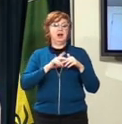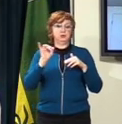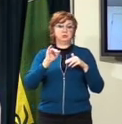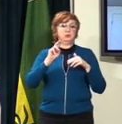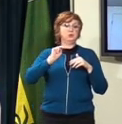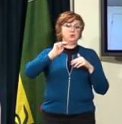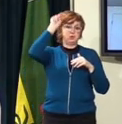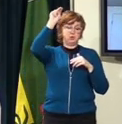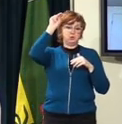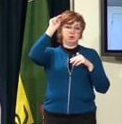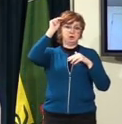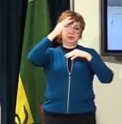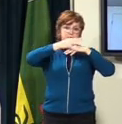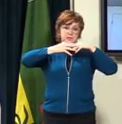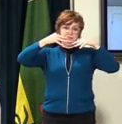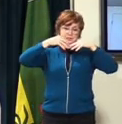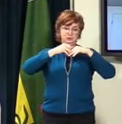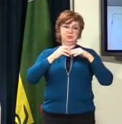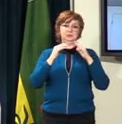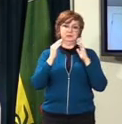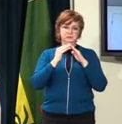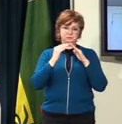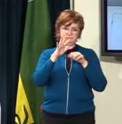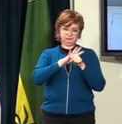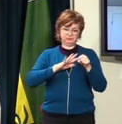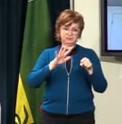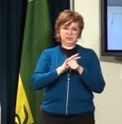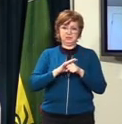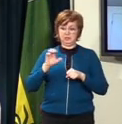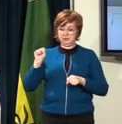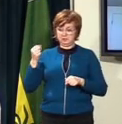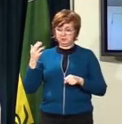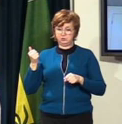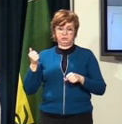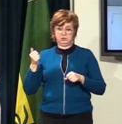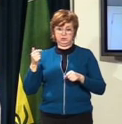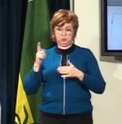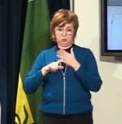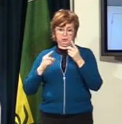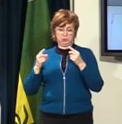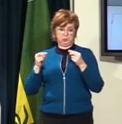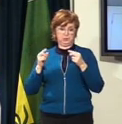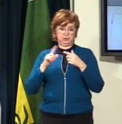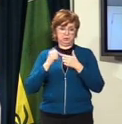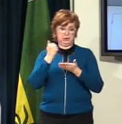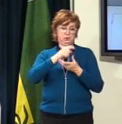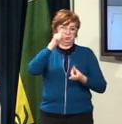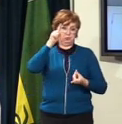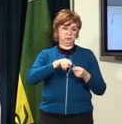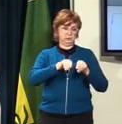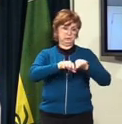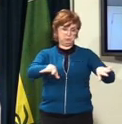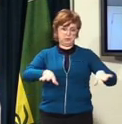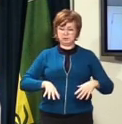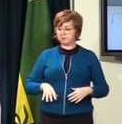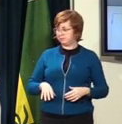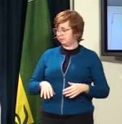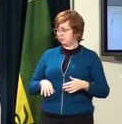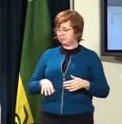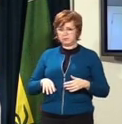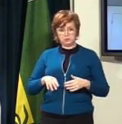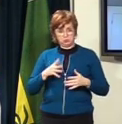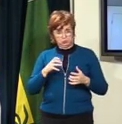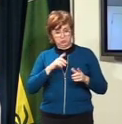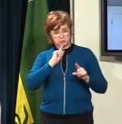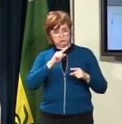done by the province and the SHA to address those rising case numbers and work to contain outbreaks there? So specifically to the